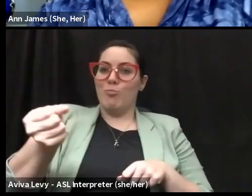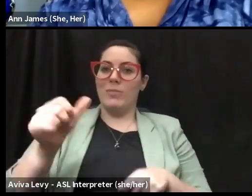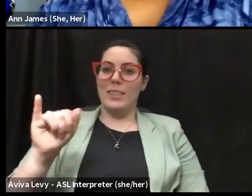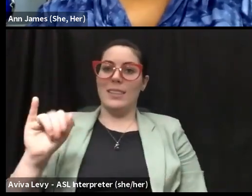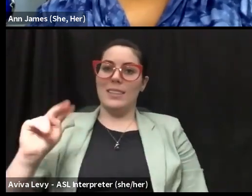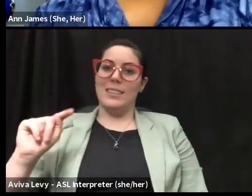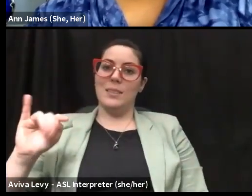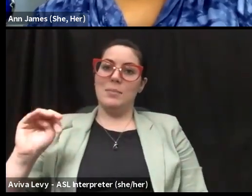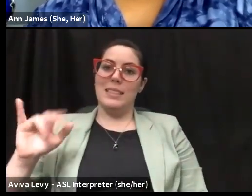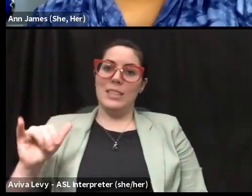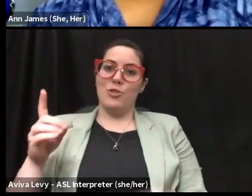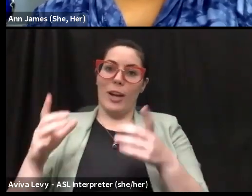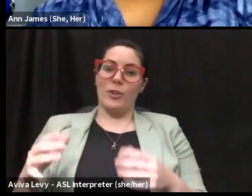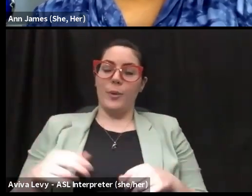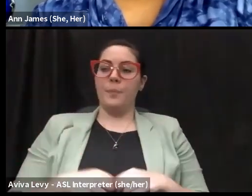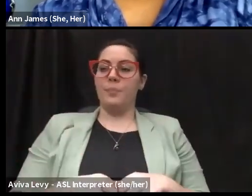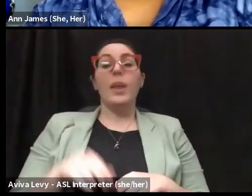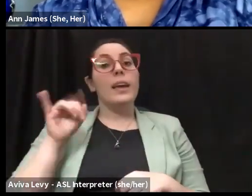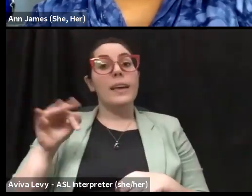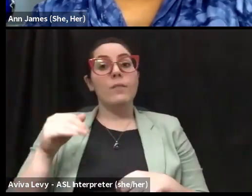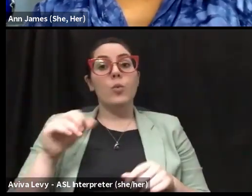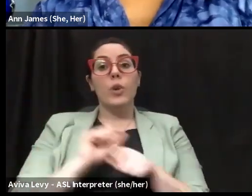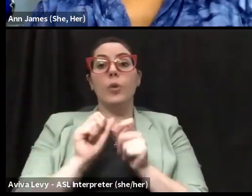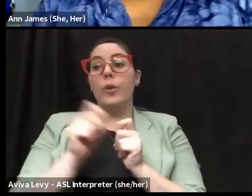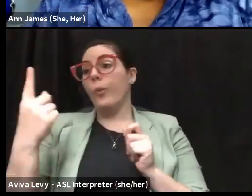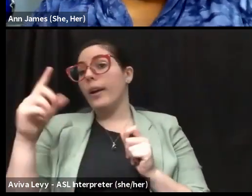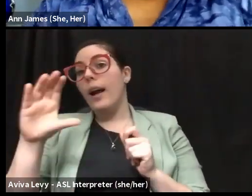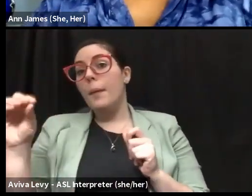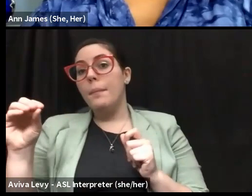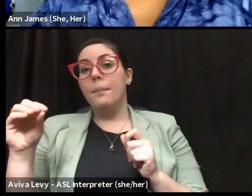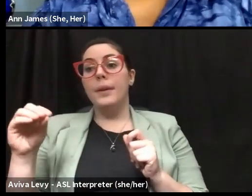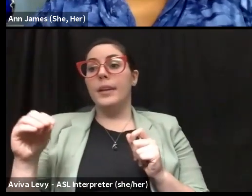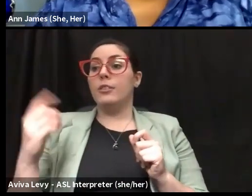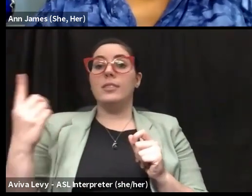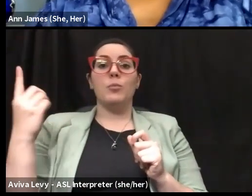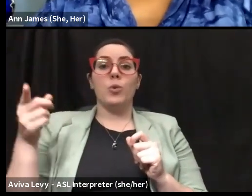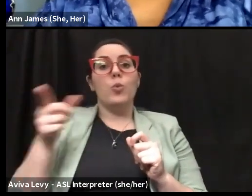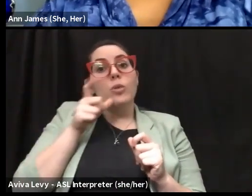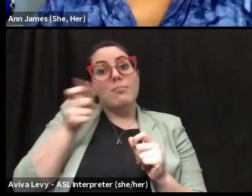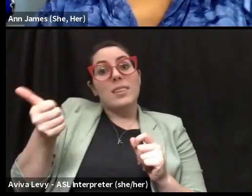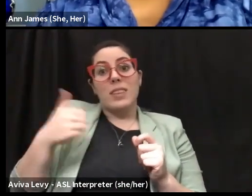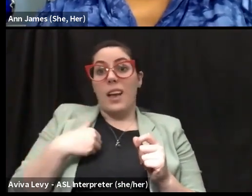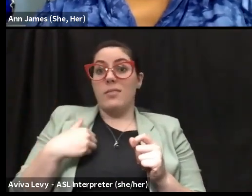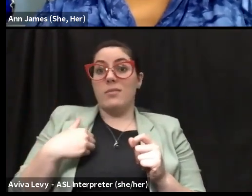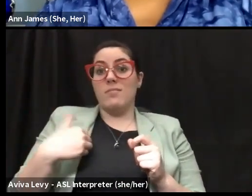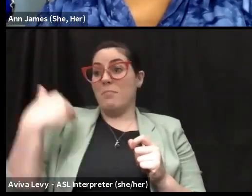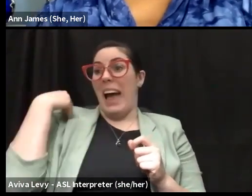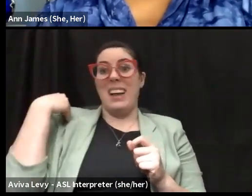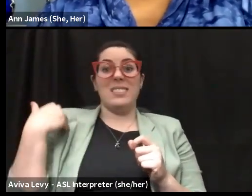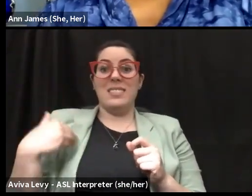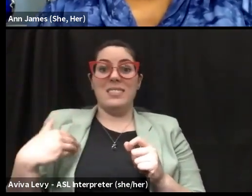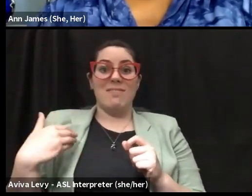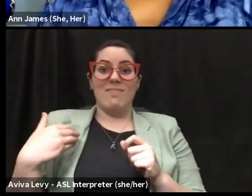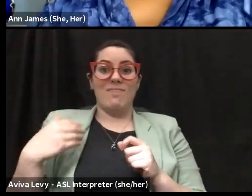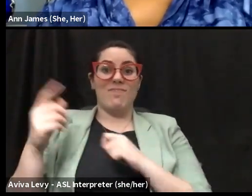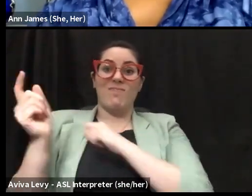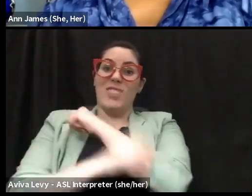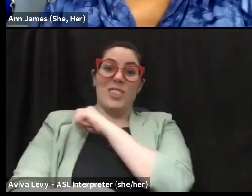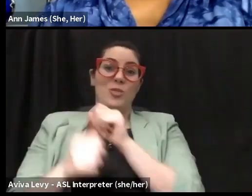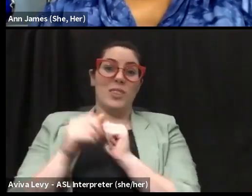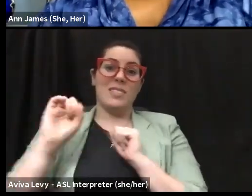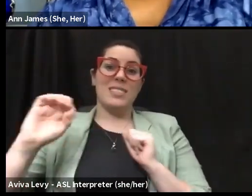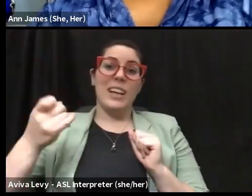or a group that has like a history of consent violations or has had some issues, that's a great time to bring someone in. Just